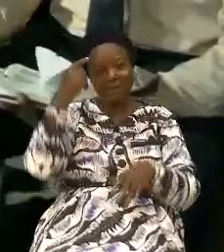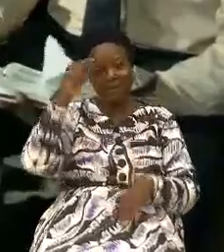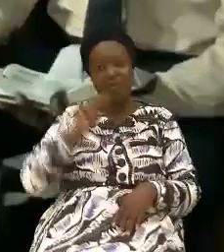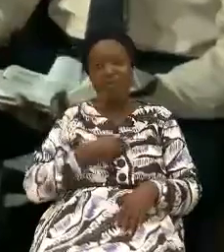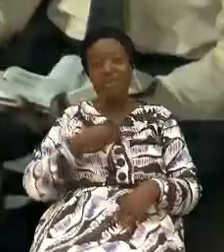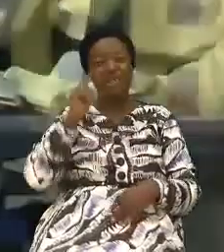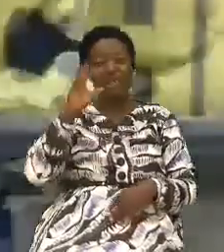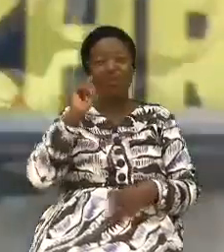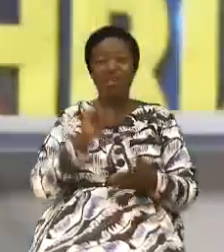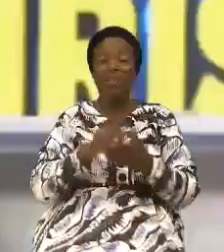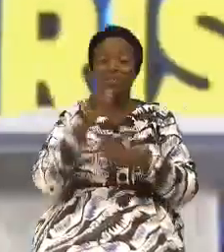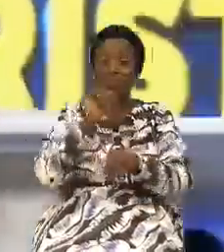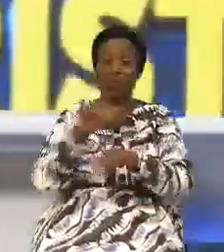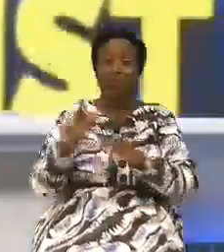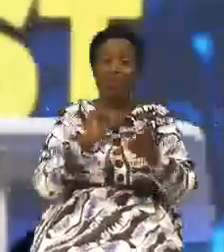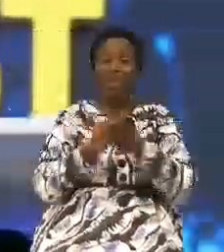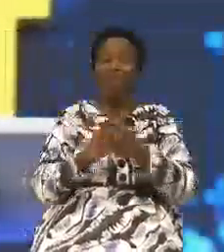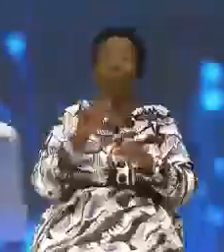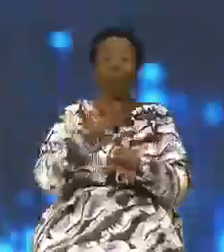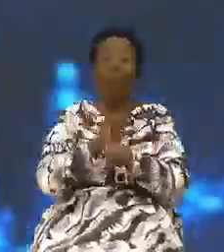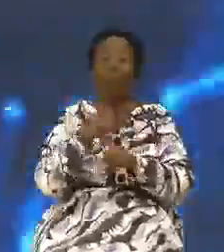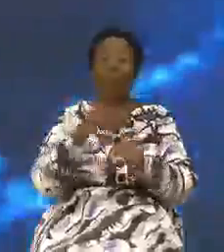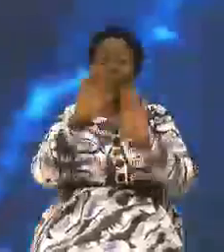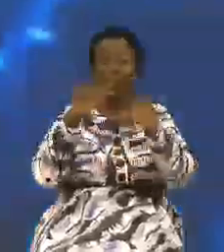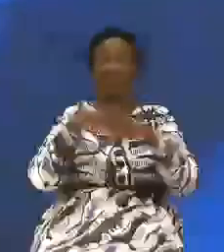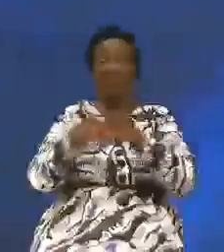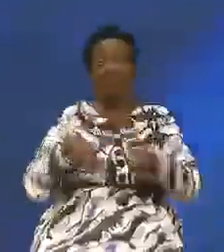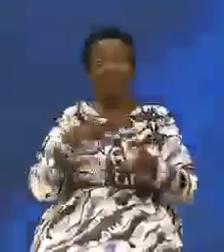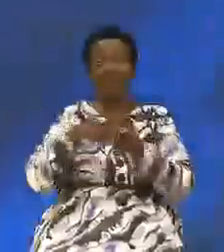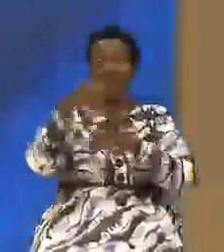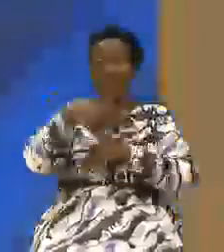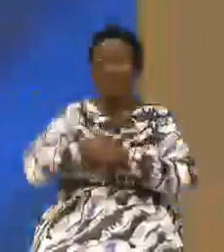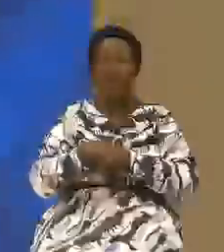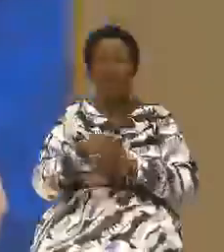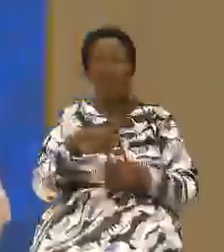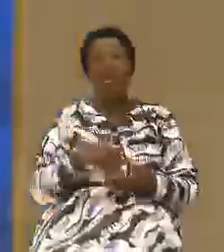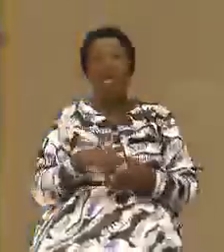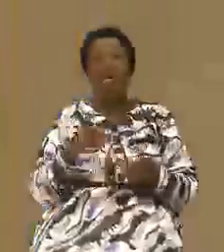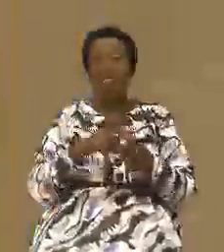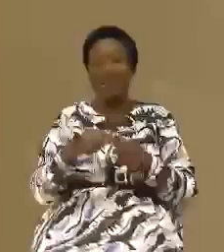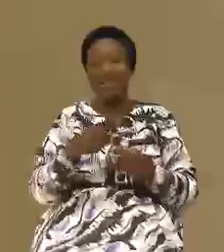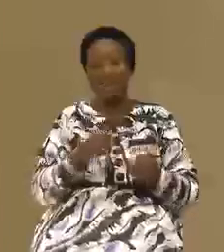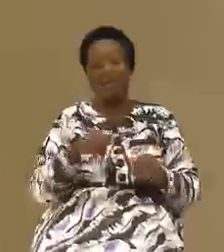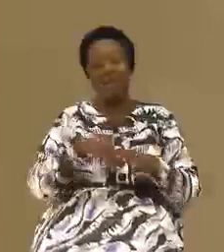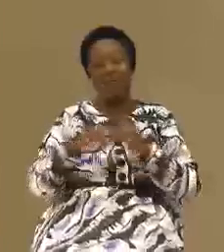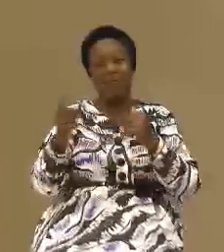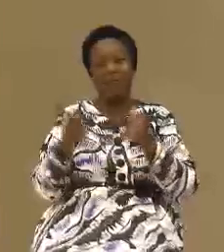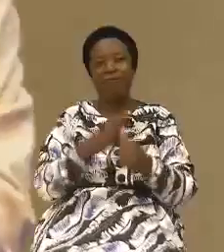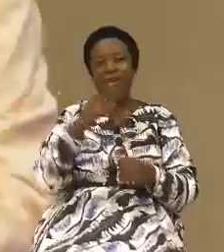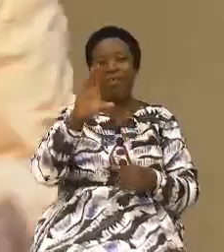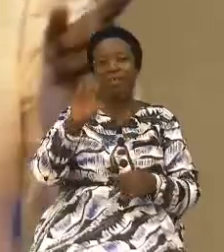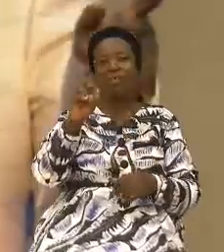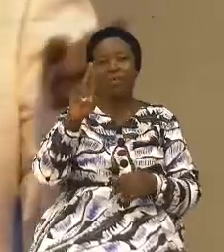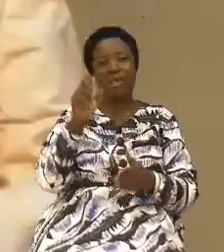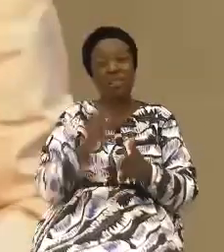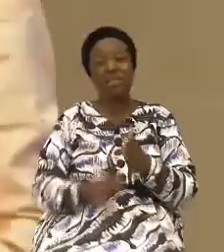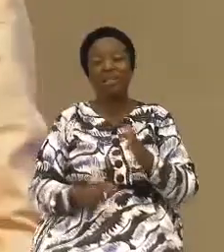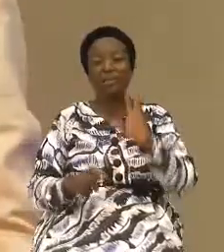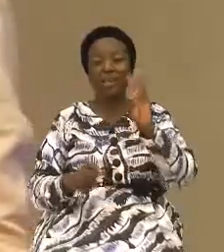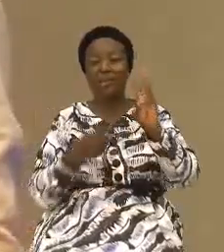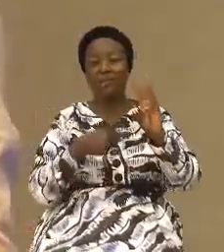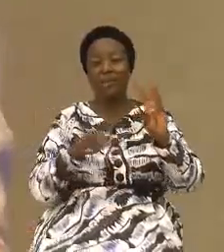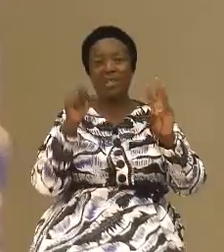at this. I'm reading from 1 Corinthians chapter 6 and verse 11. 1 Corinthians chapter 6, verse 11.